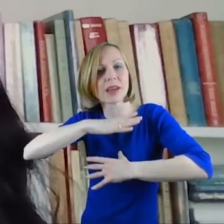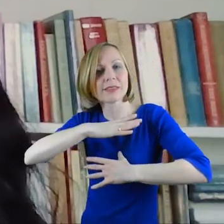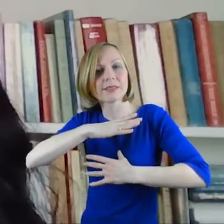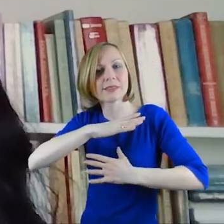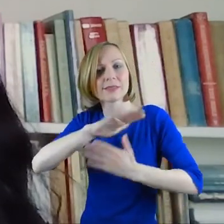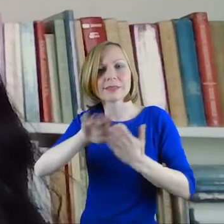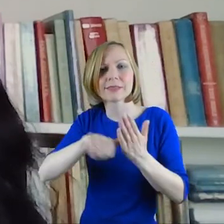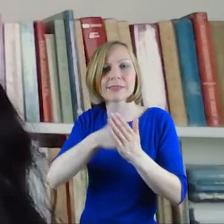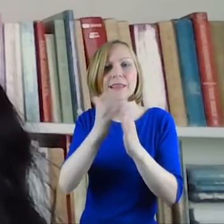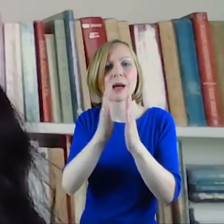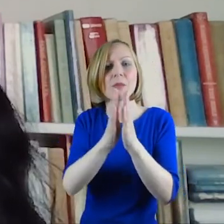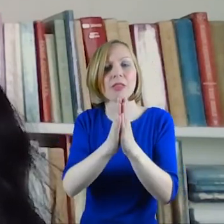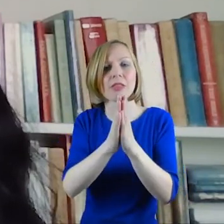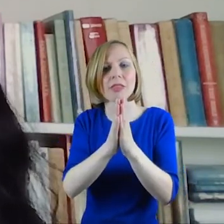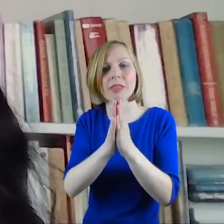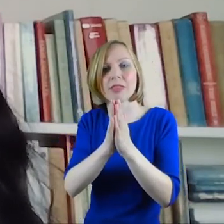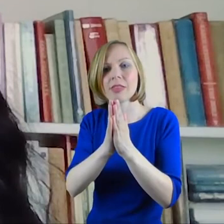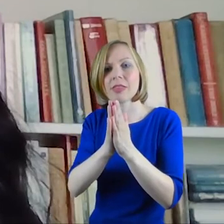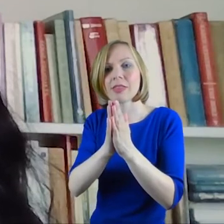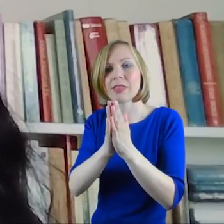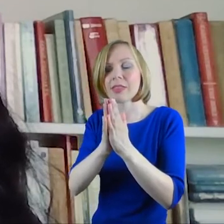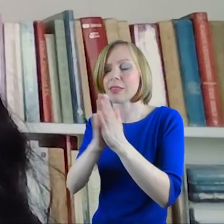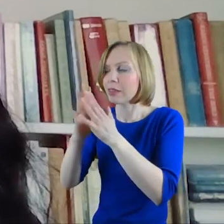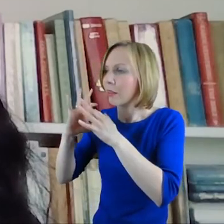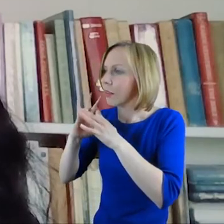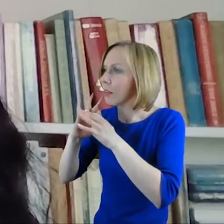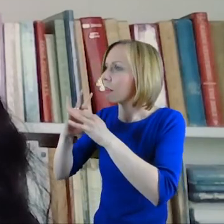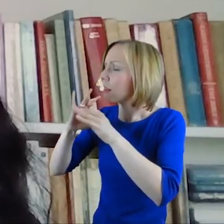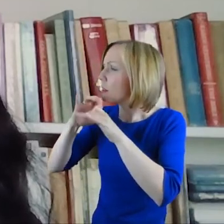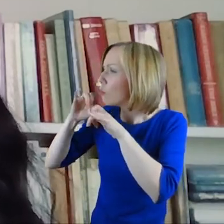Sabbath, soul on your feral, fertile breath.